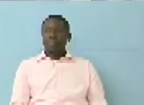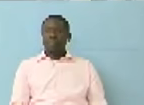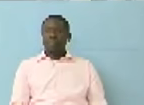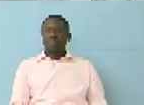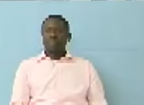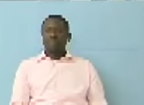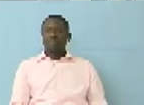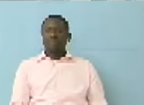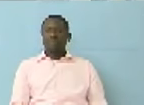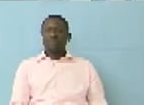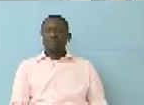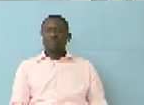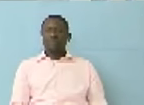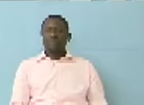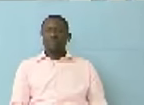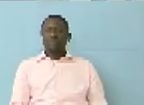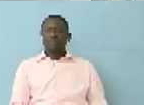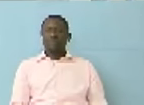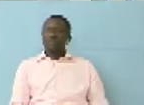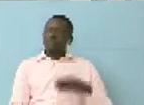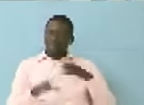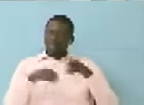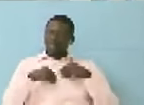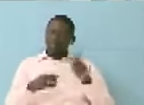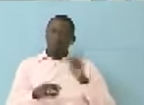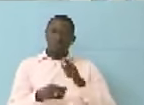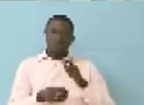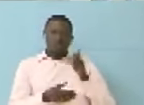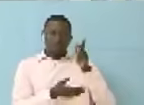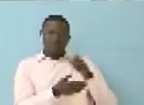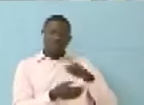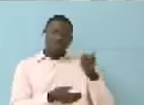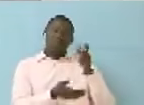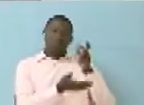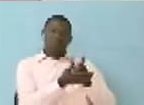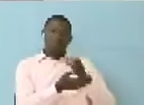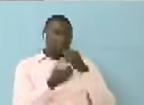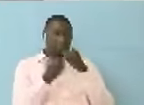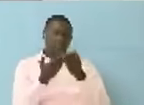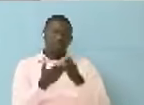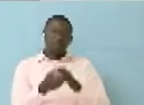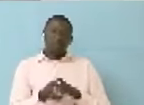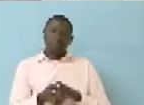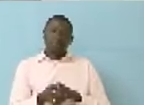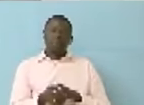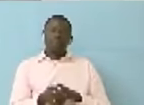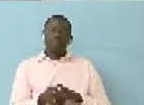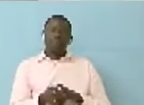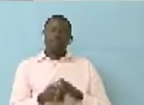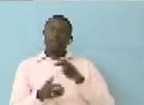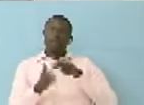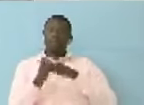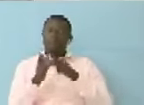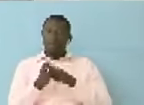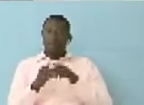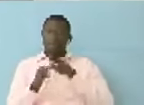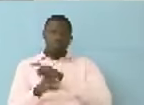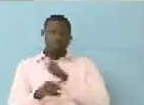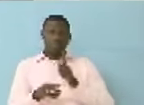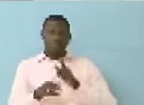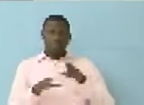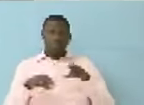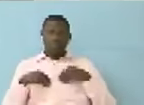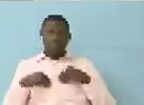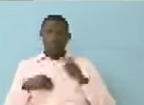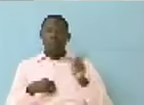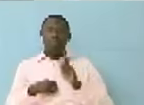mune kumote silang. You take it from him. Sate la kumota. So we accept what Martin has said, that it's in